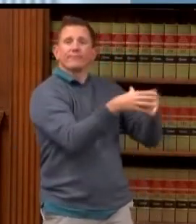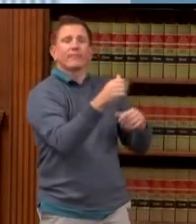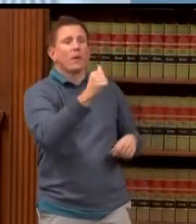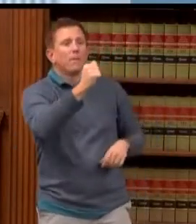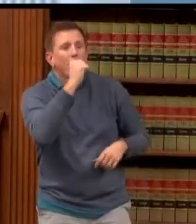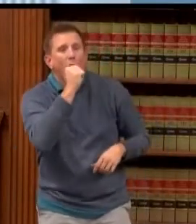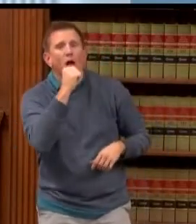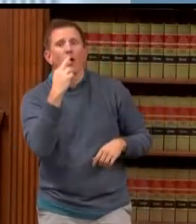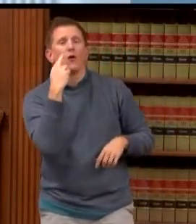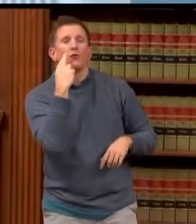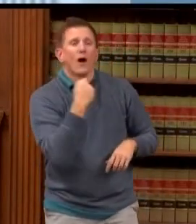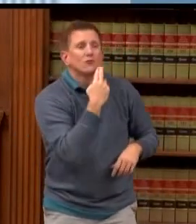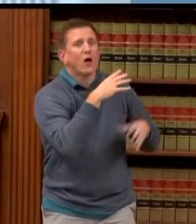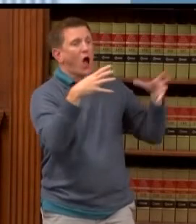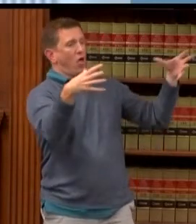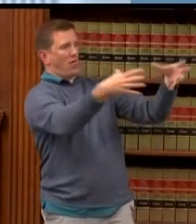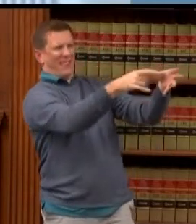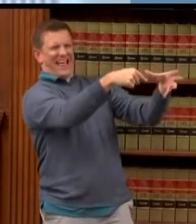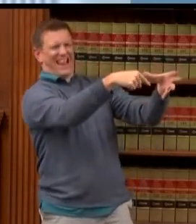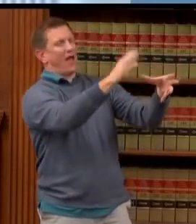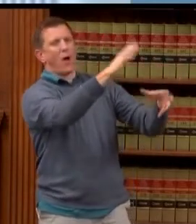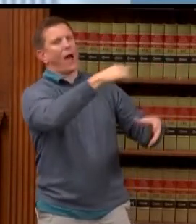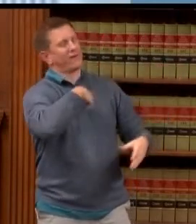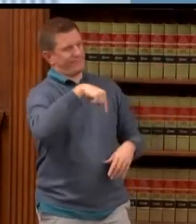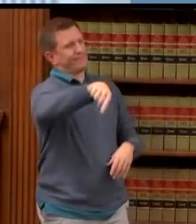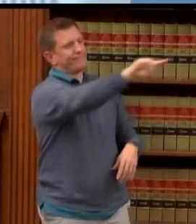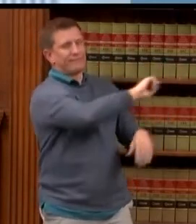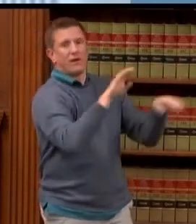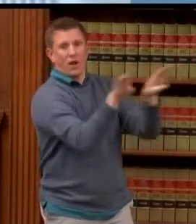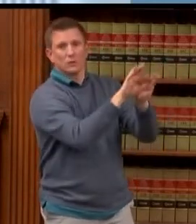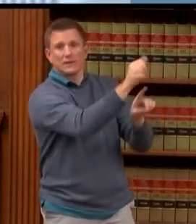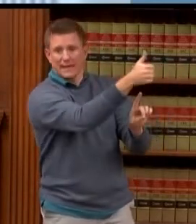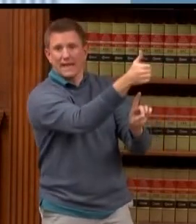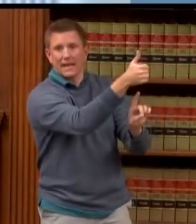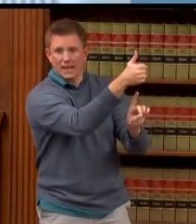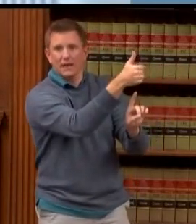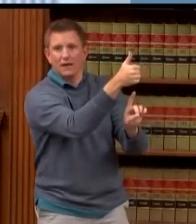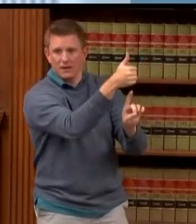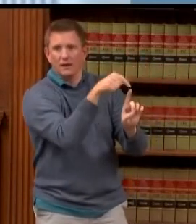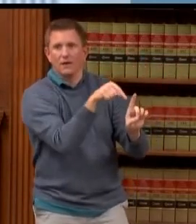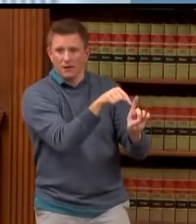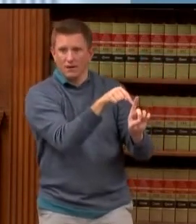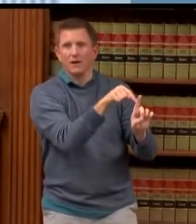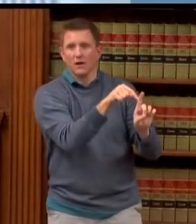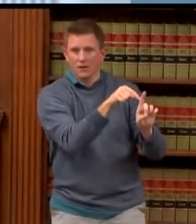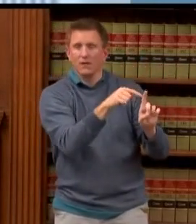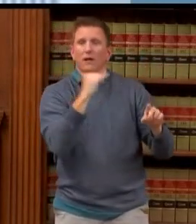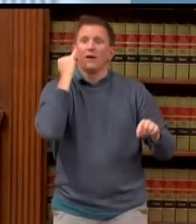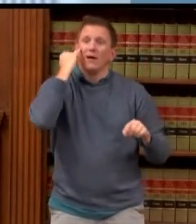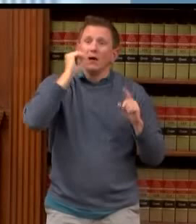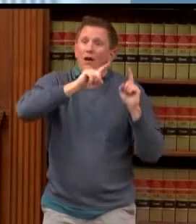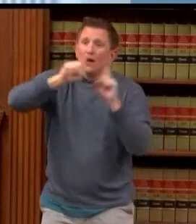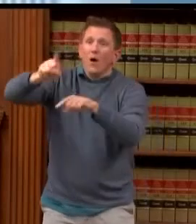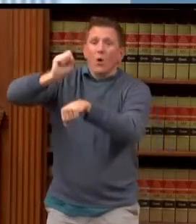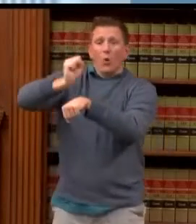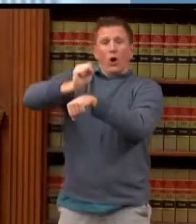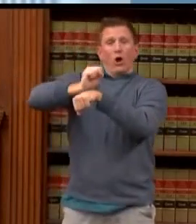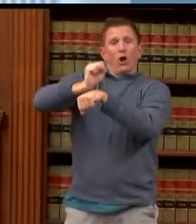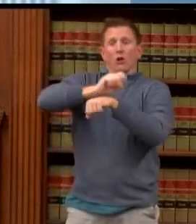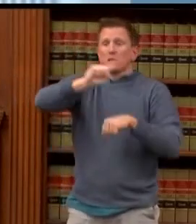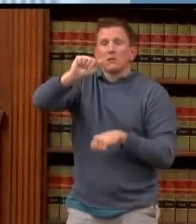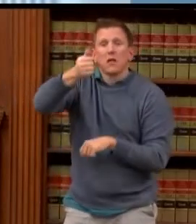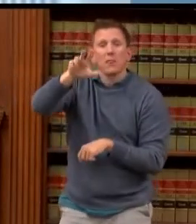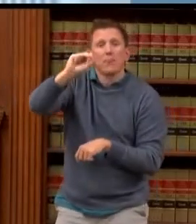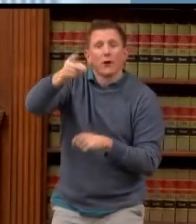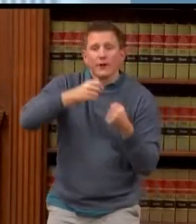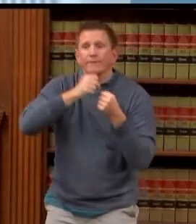store. If you're going to work at 10:30, that's permitted in this order. So if it was a curfew, you going for a